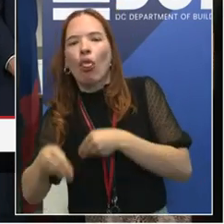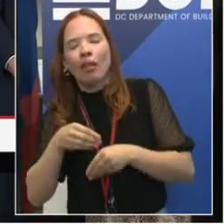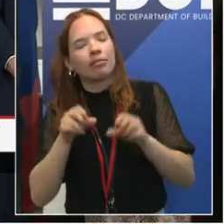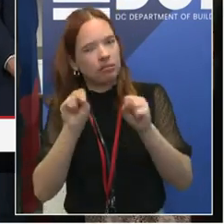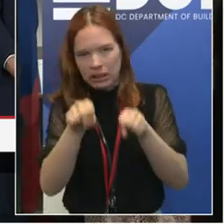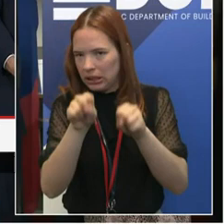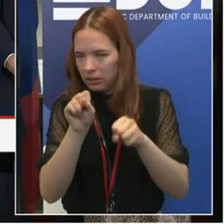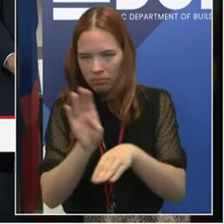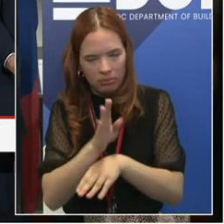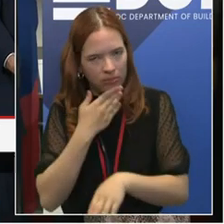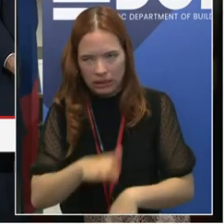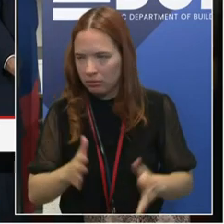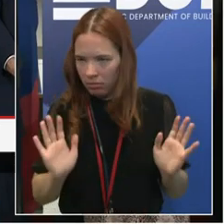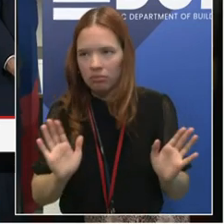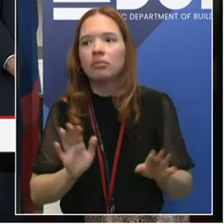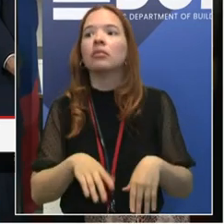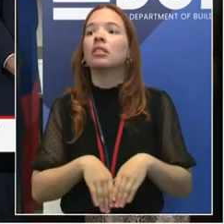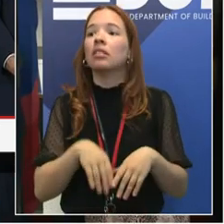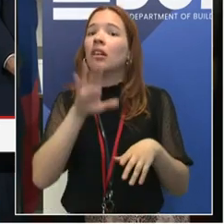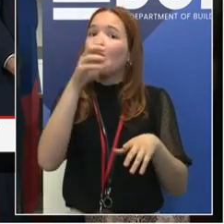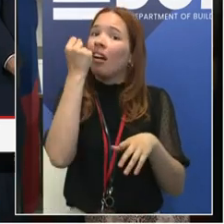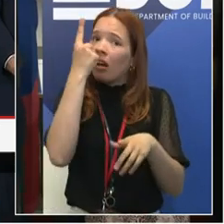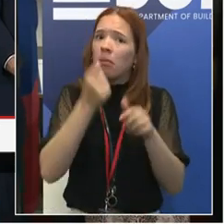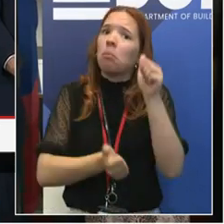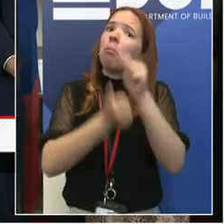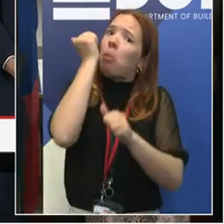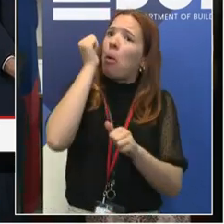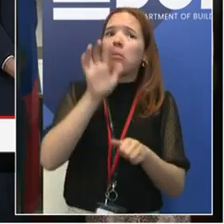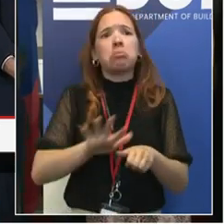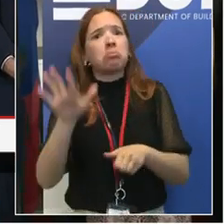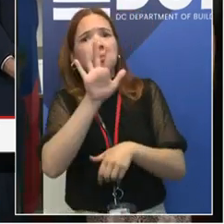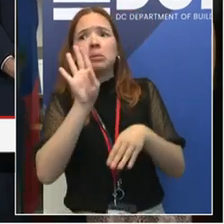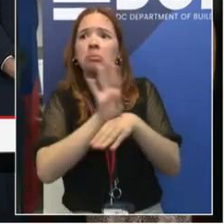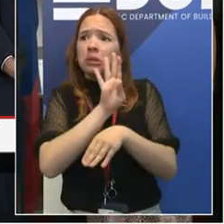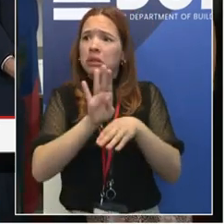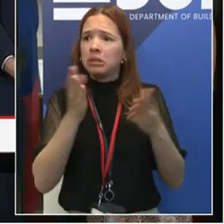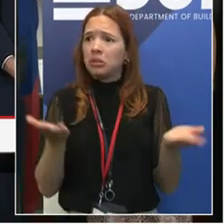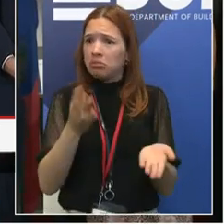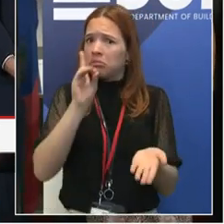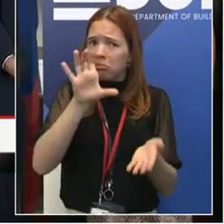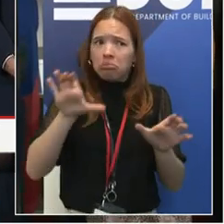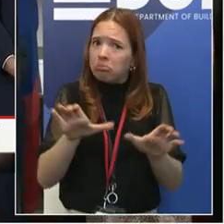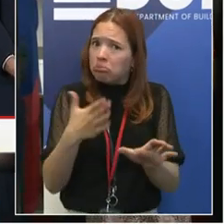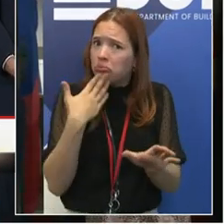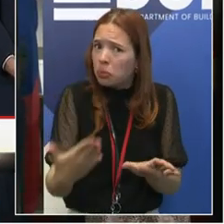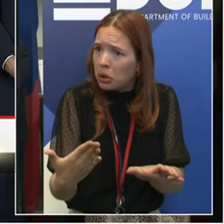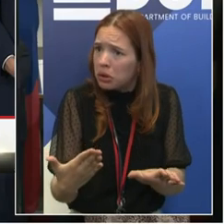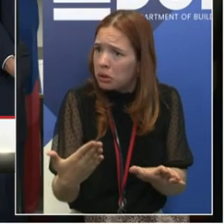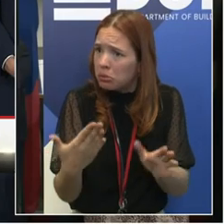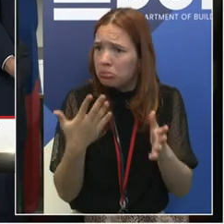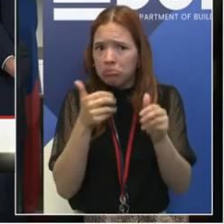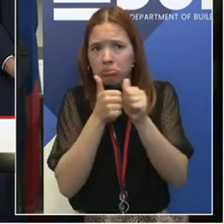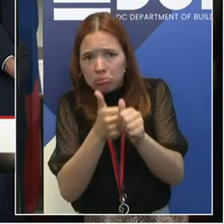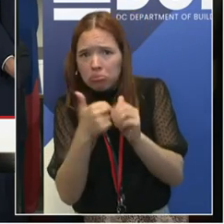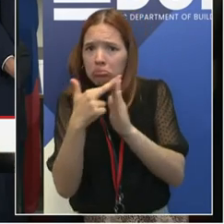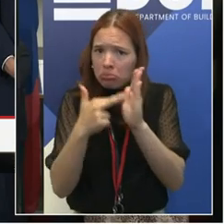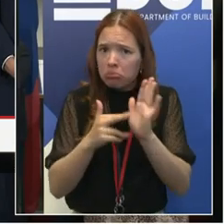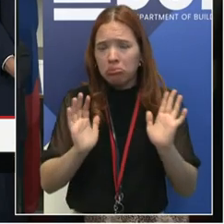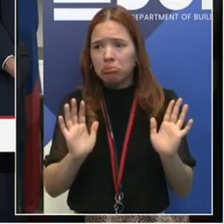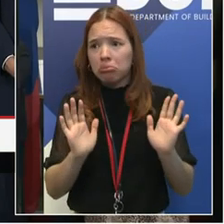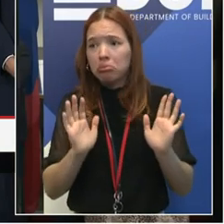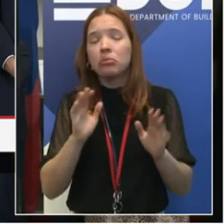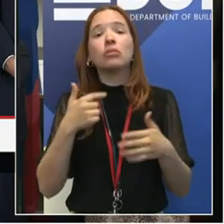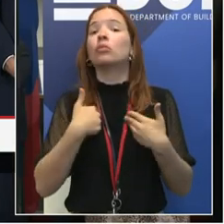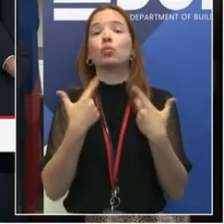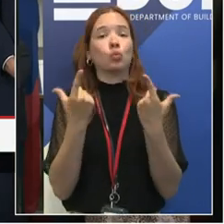they're told. But we want to make it easy to do business here. That's why we've created a business portal to